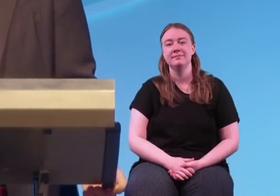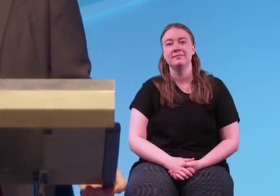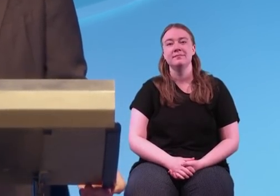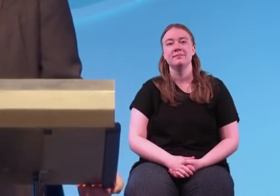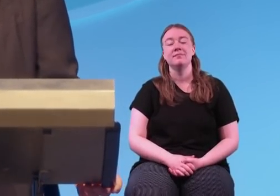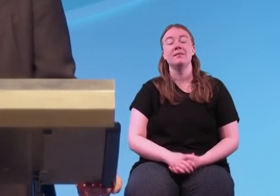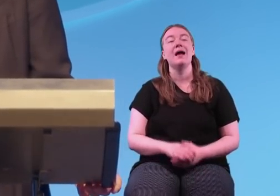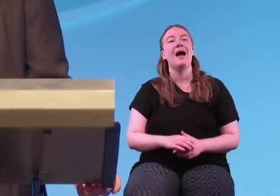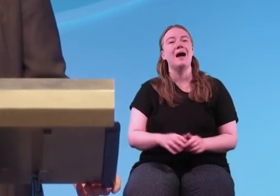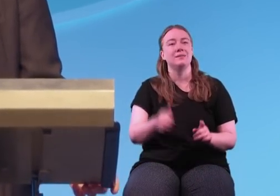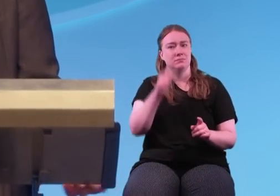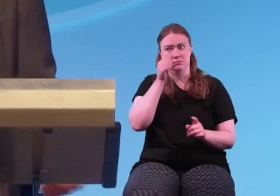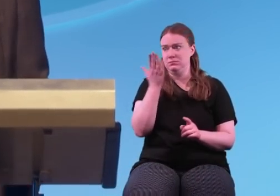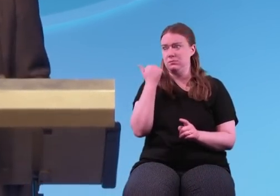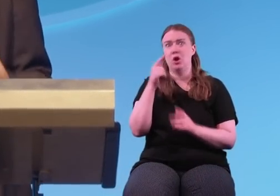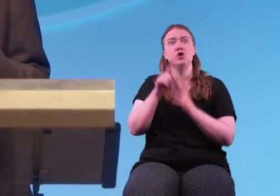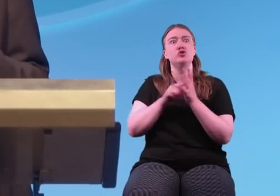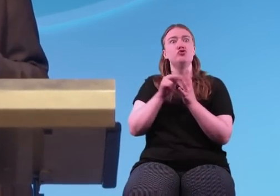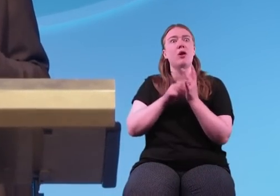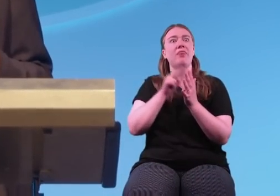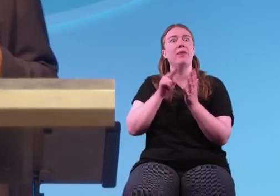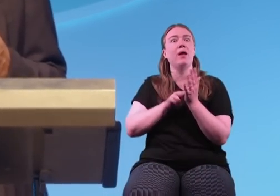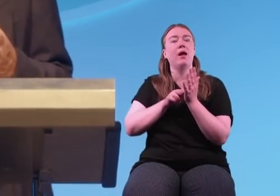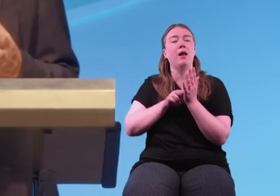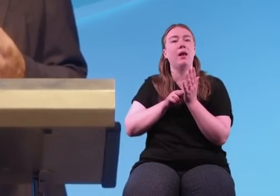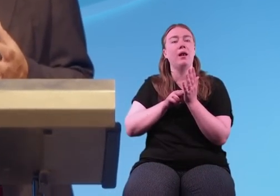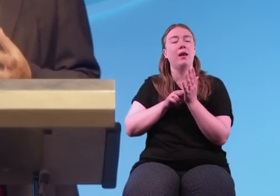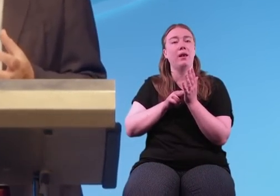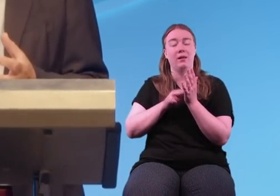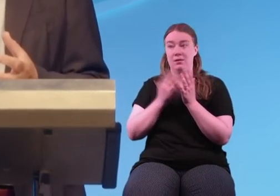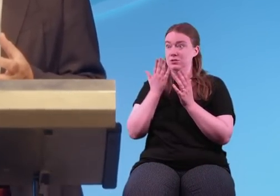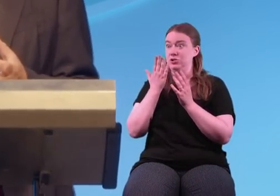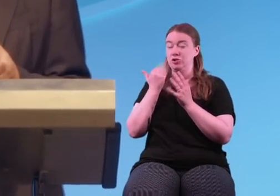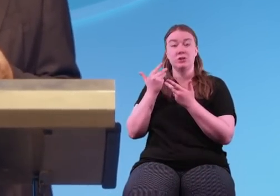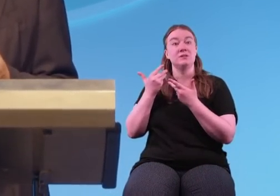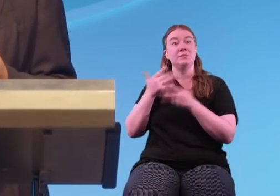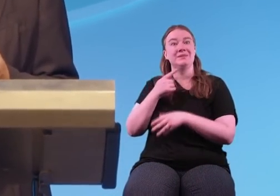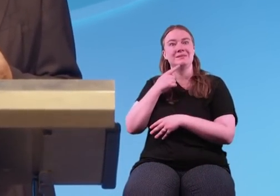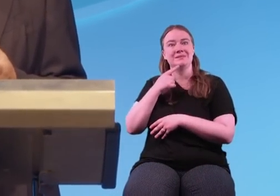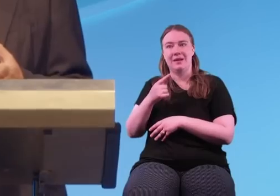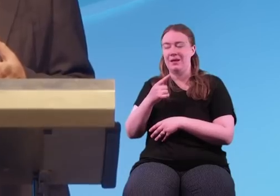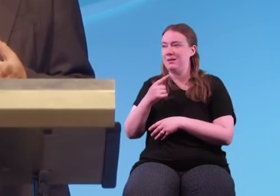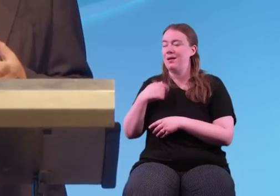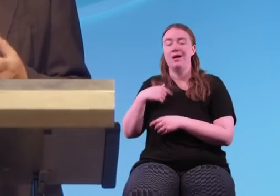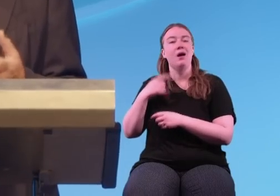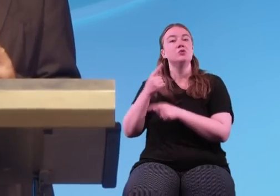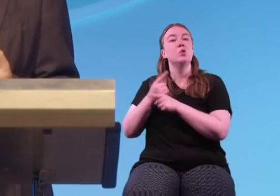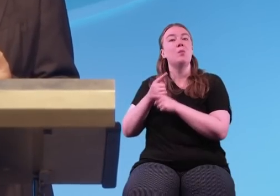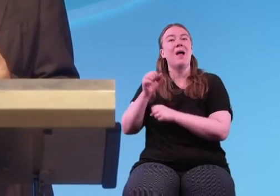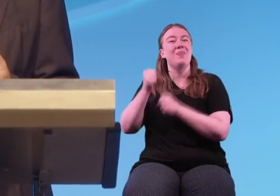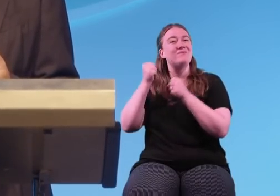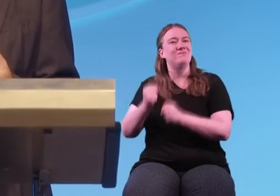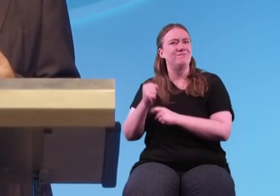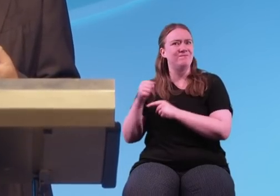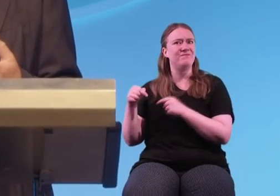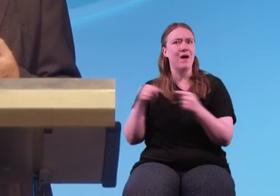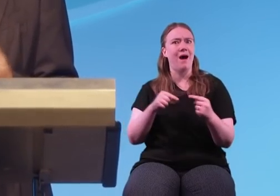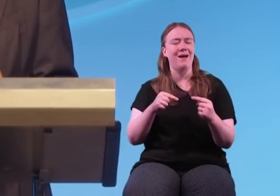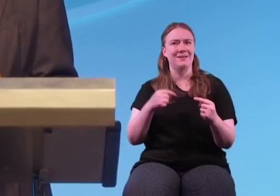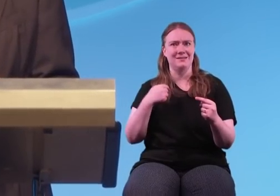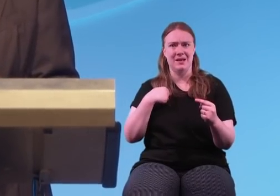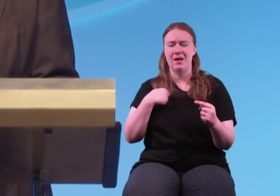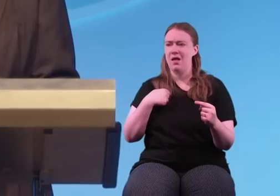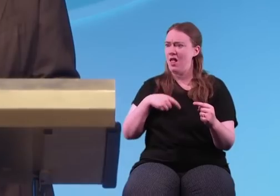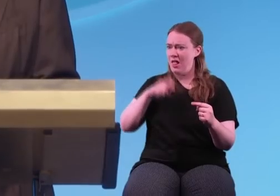Jonathan was just saying to us about the fact that when we listen to the Bible being taught, we can hear the voice of a man, but we